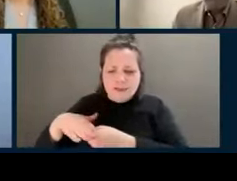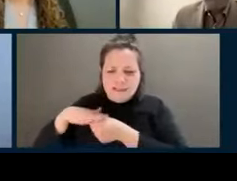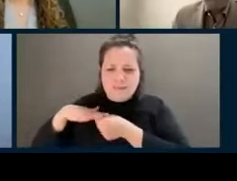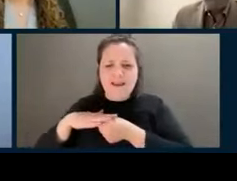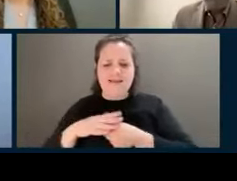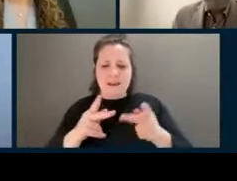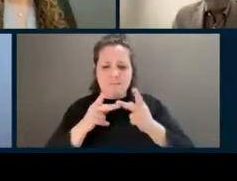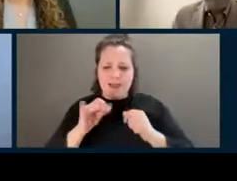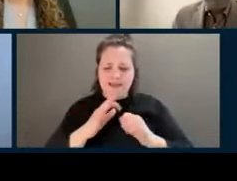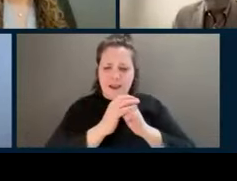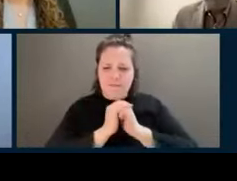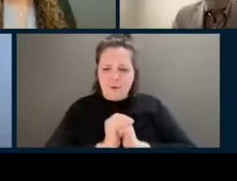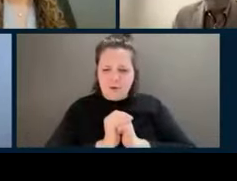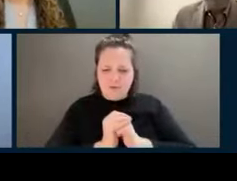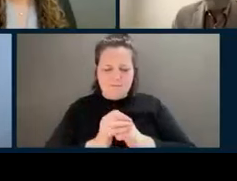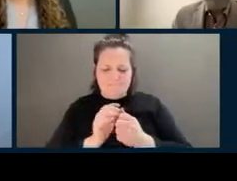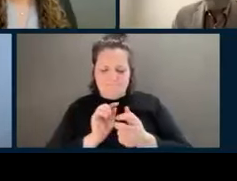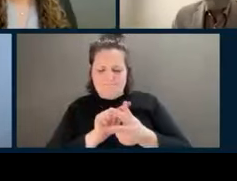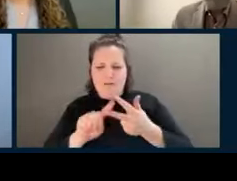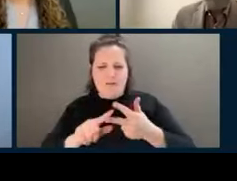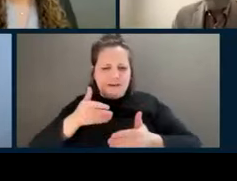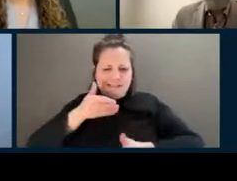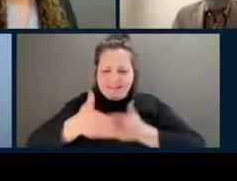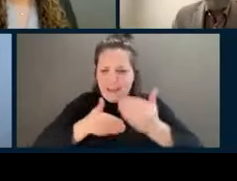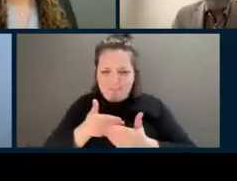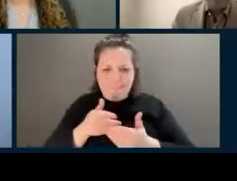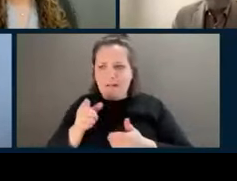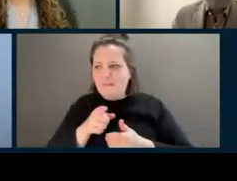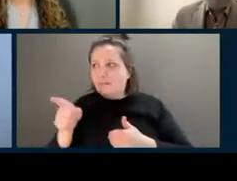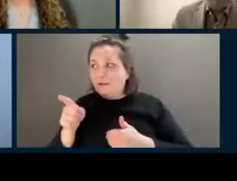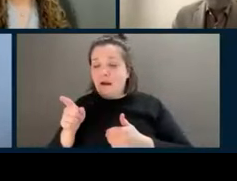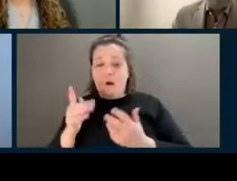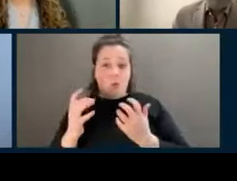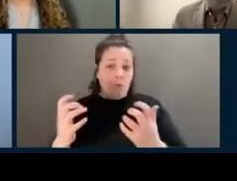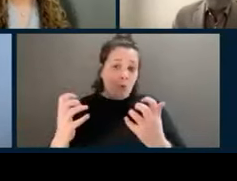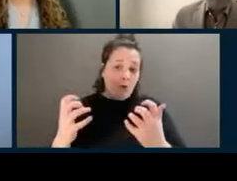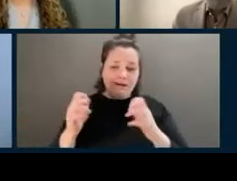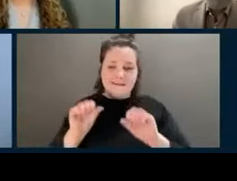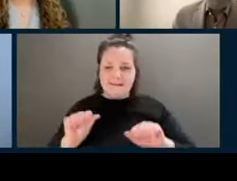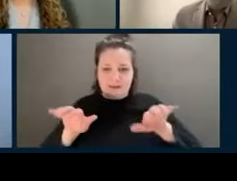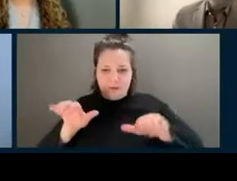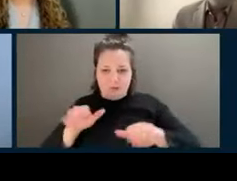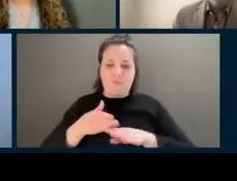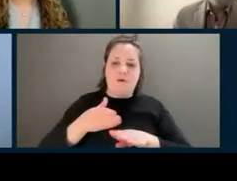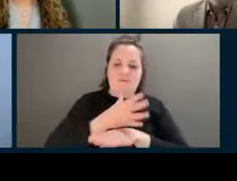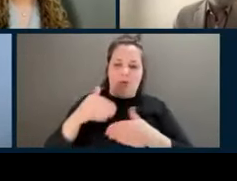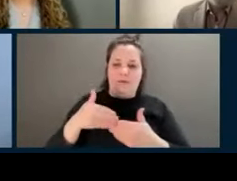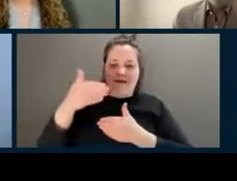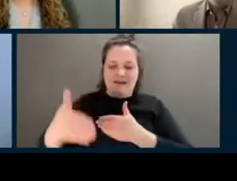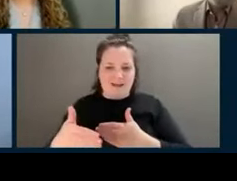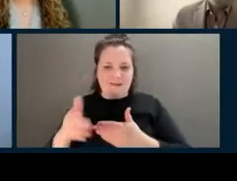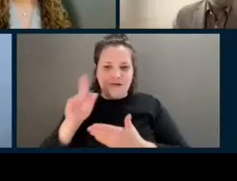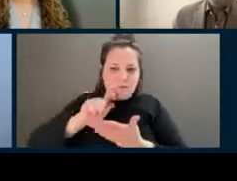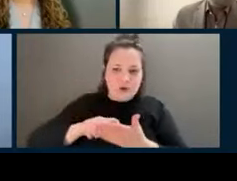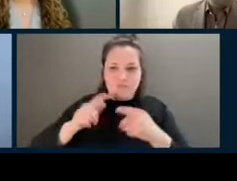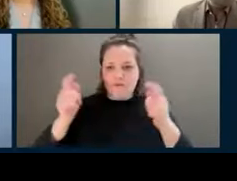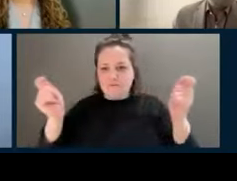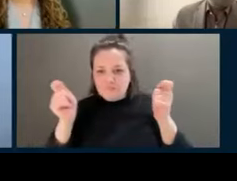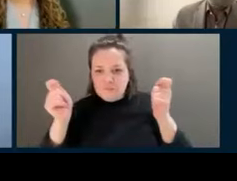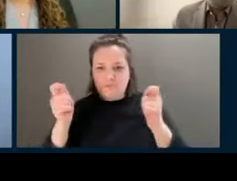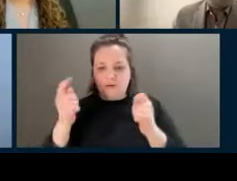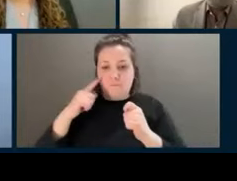of the next religious observances. Again, three things that you think top of mind that might be helpful. I'm going to start with